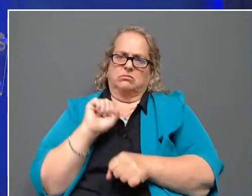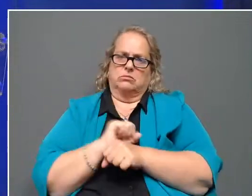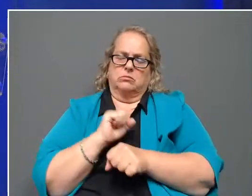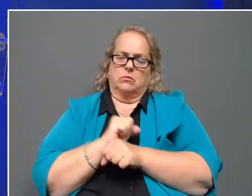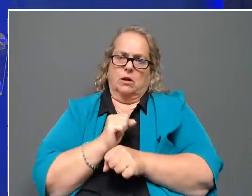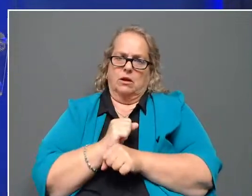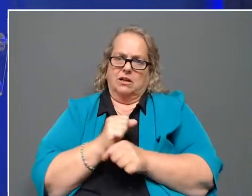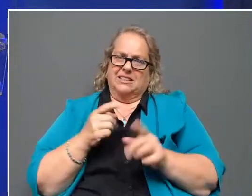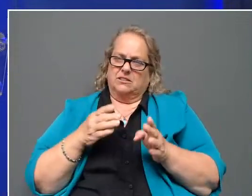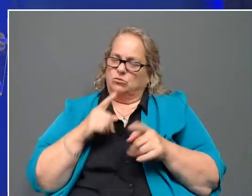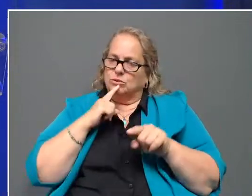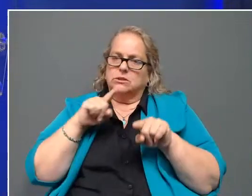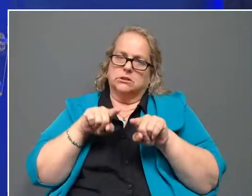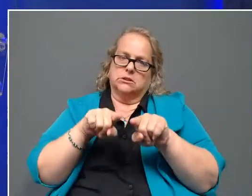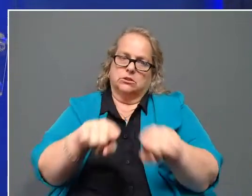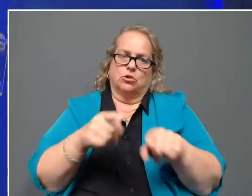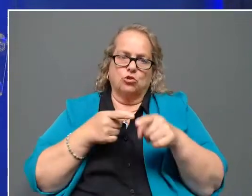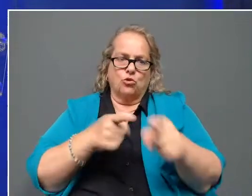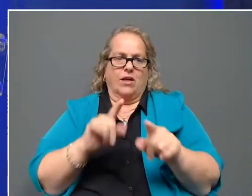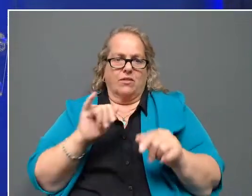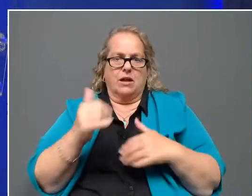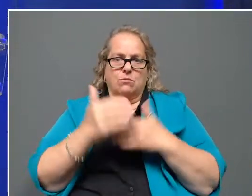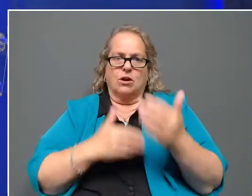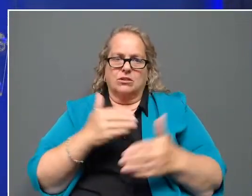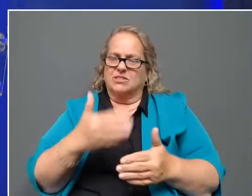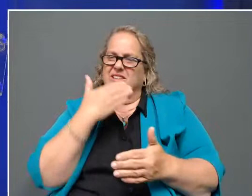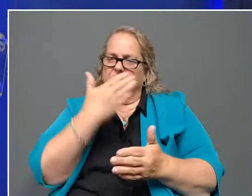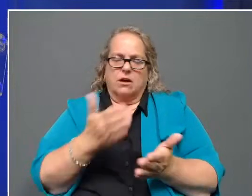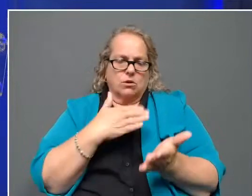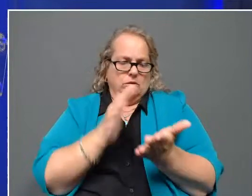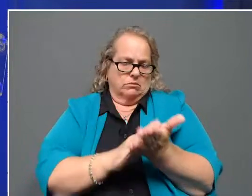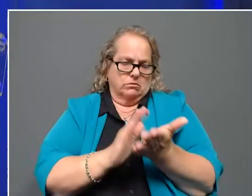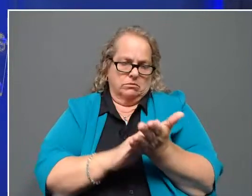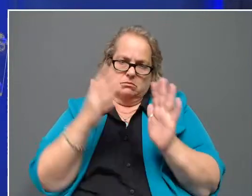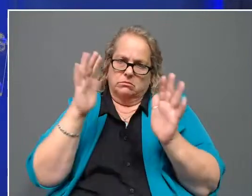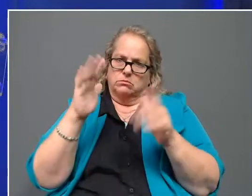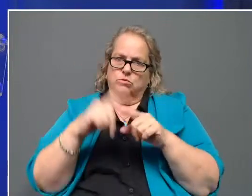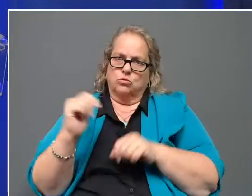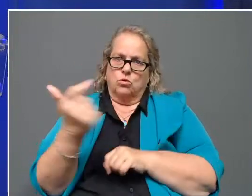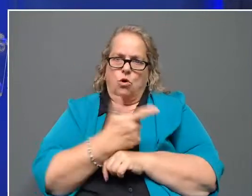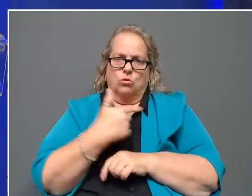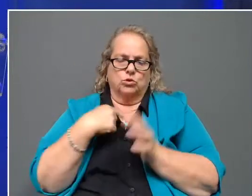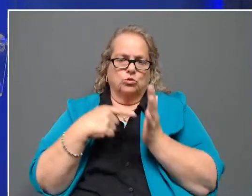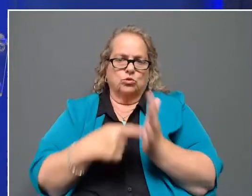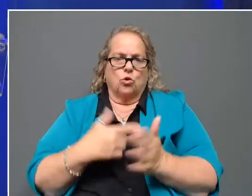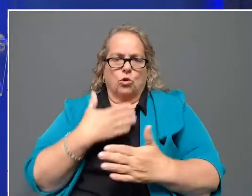process. I'd like to show some appreciation there.